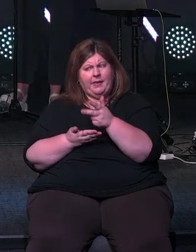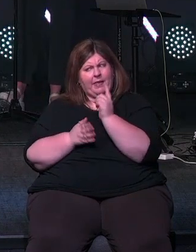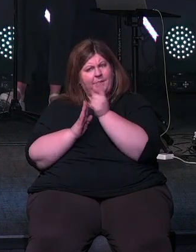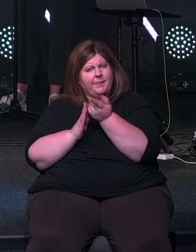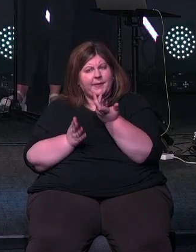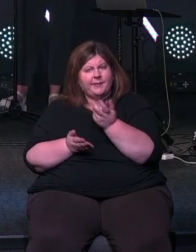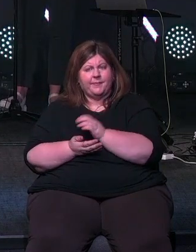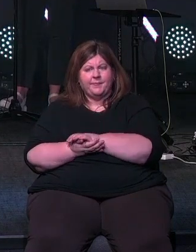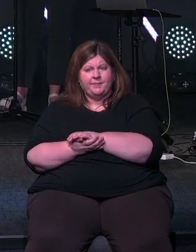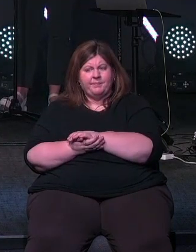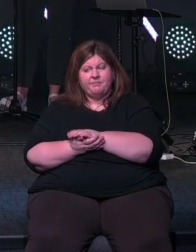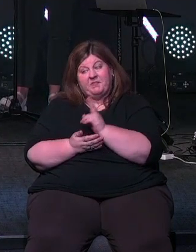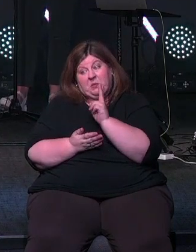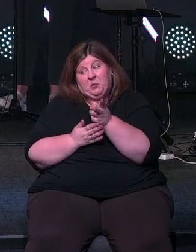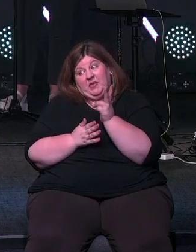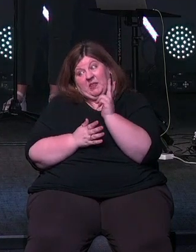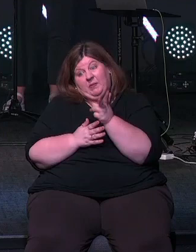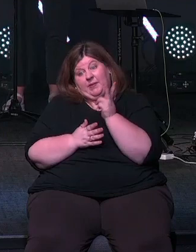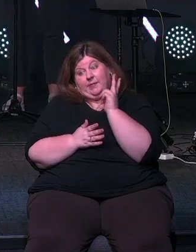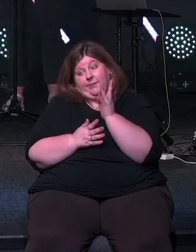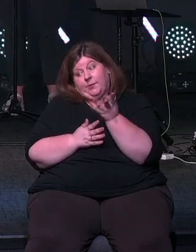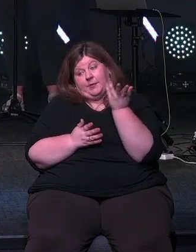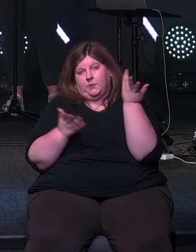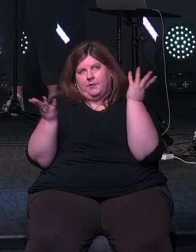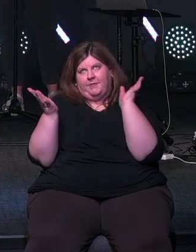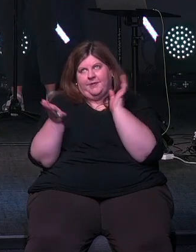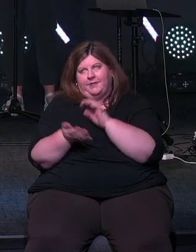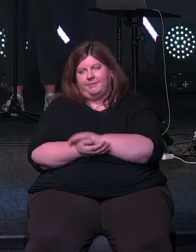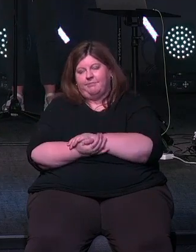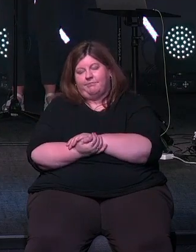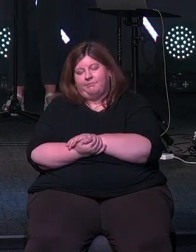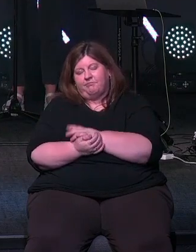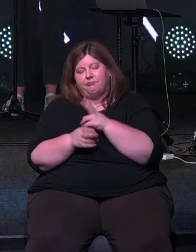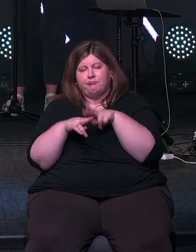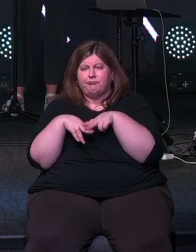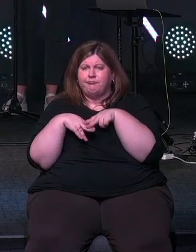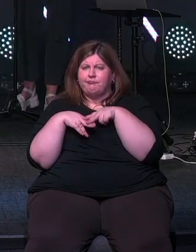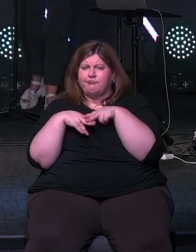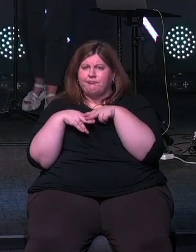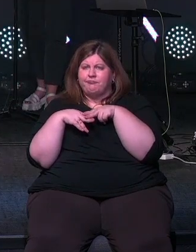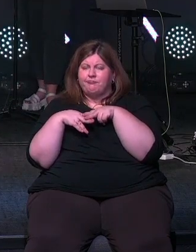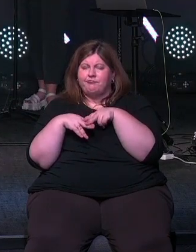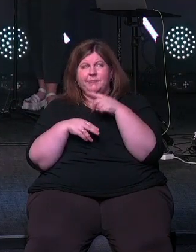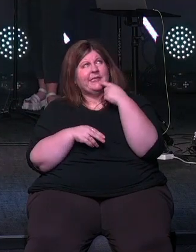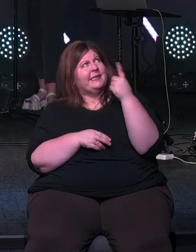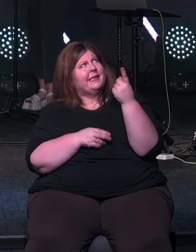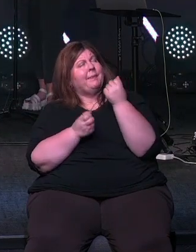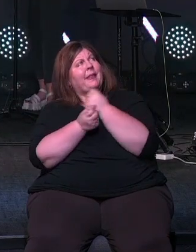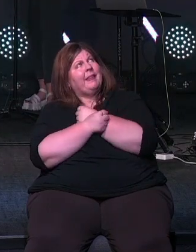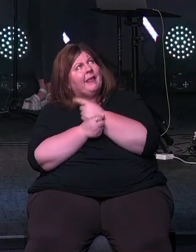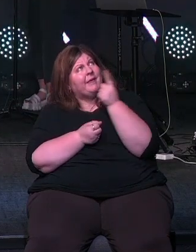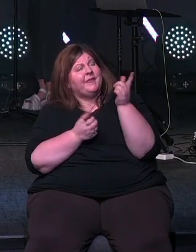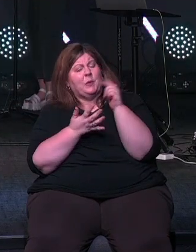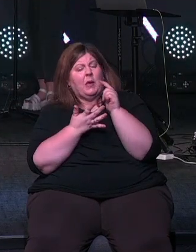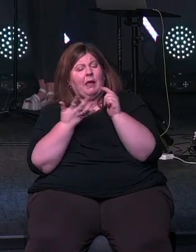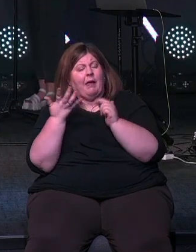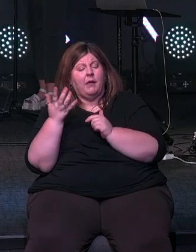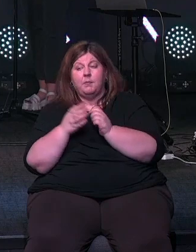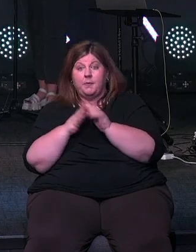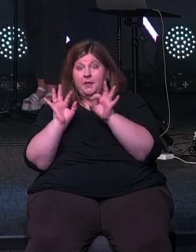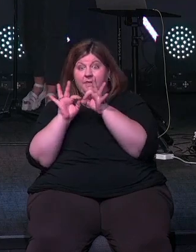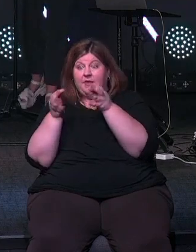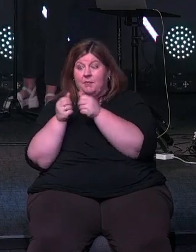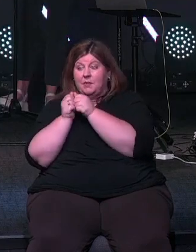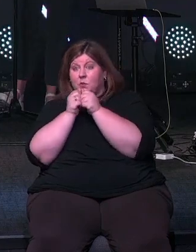minute or two or three or four. Just sit. Tell God what you love about him. Do it as a family. Do it